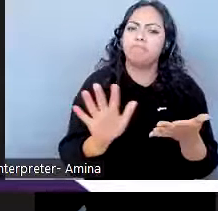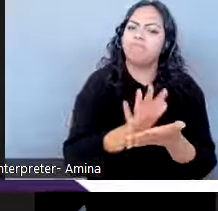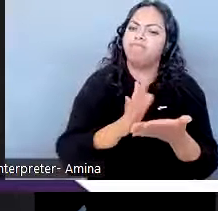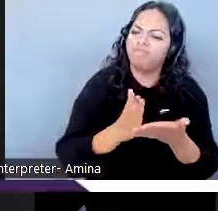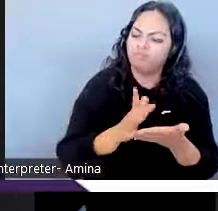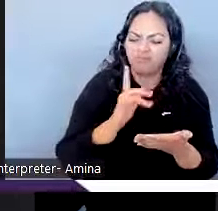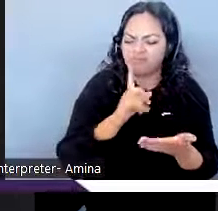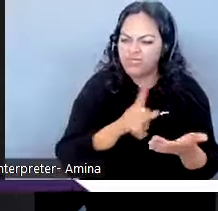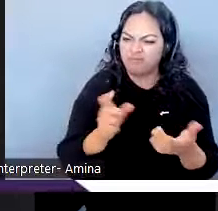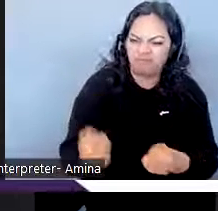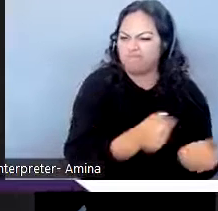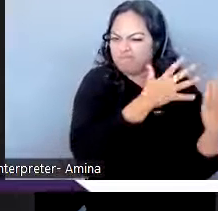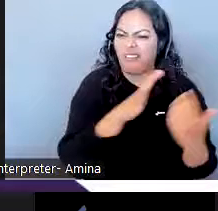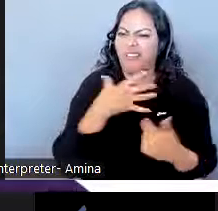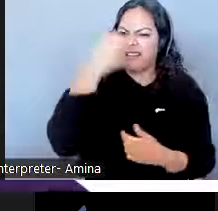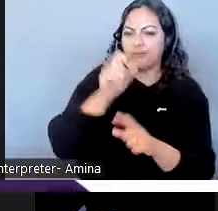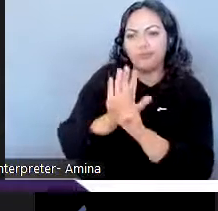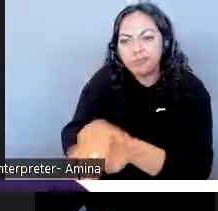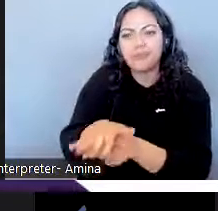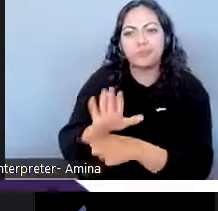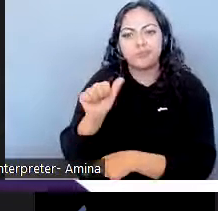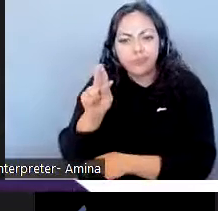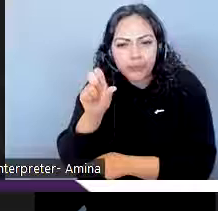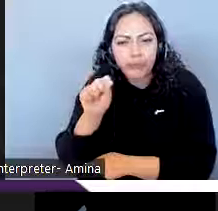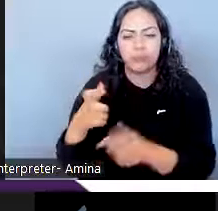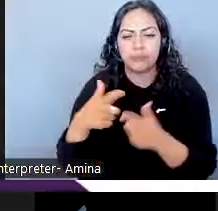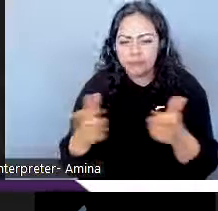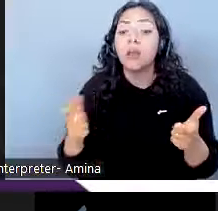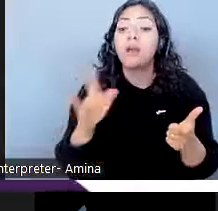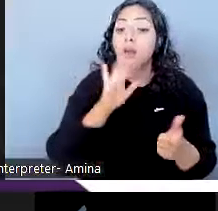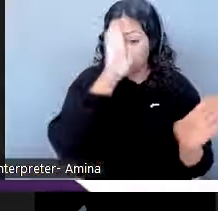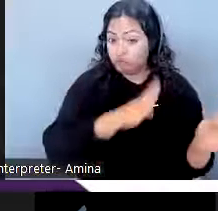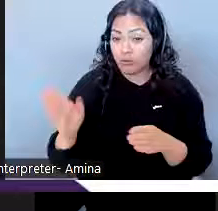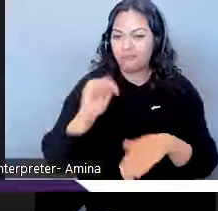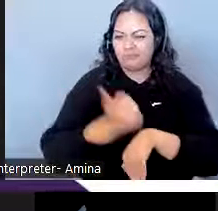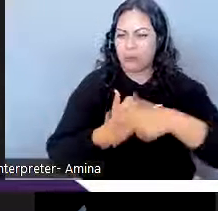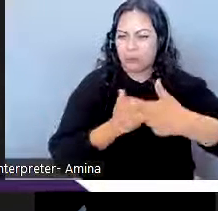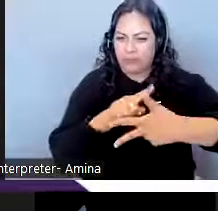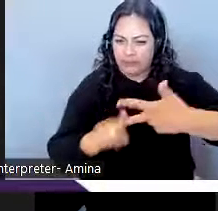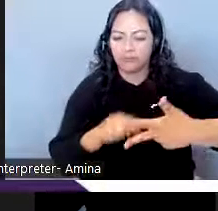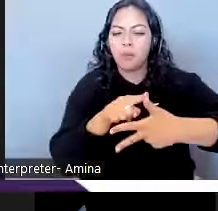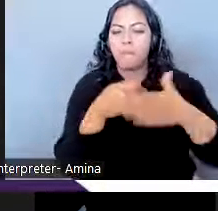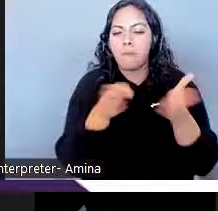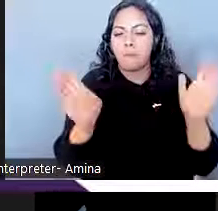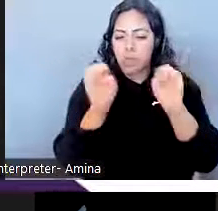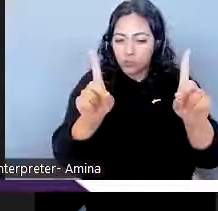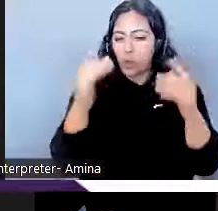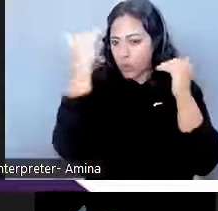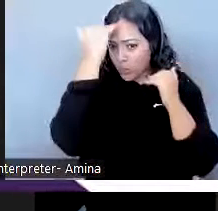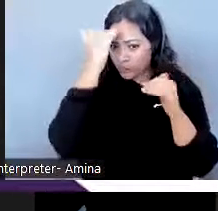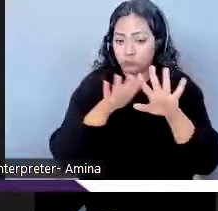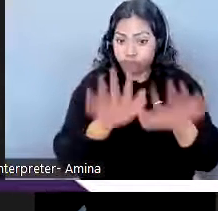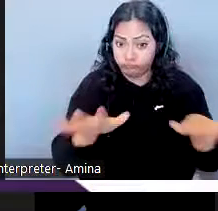we do part of that strategy has three main pillars, which is public education and awareness. So we do a lot